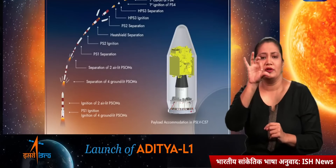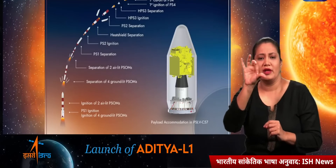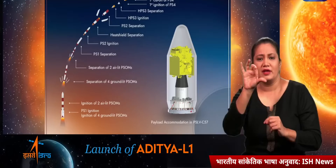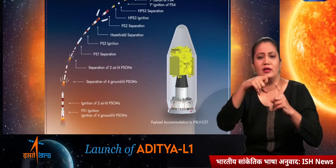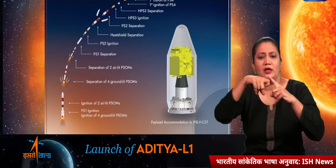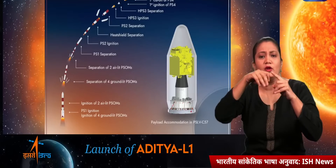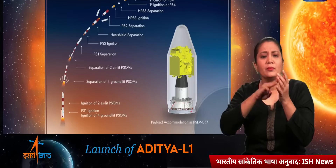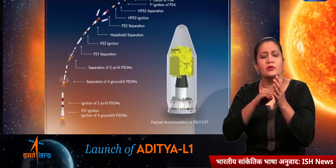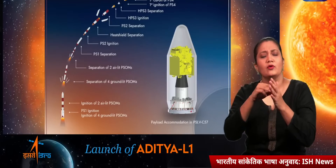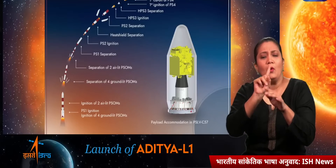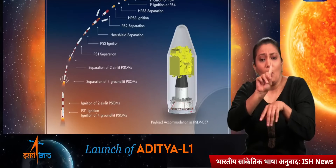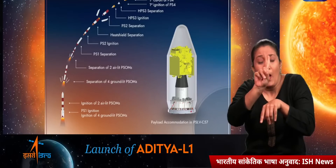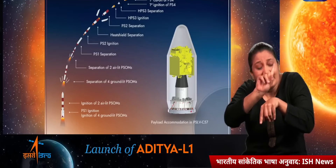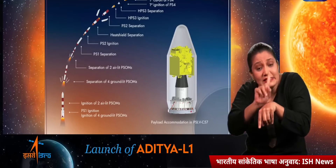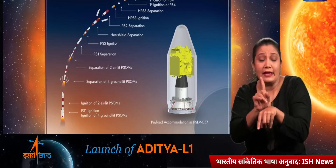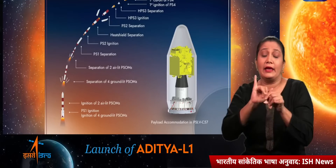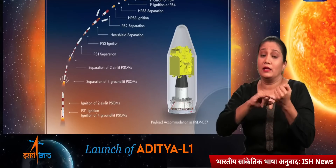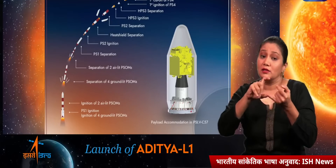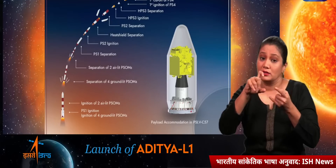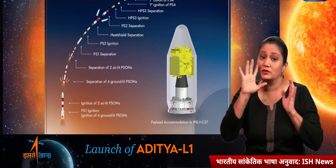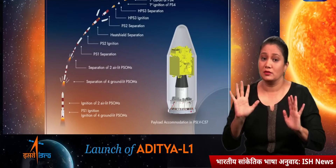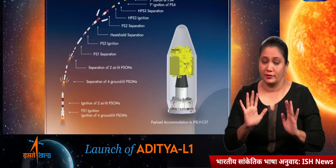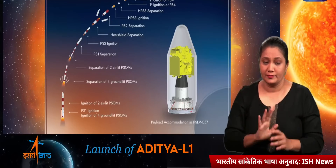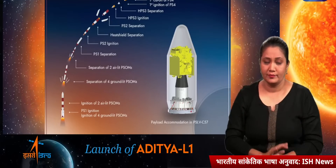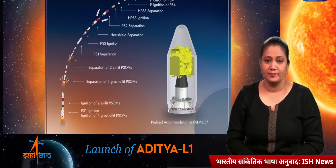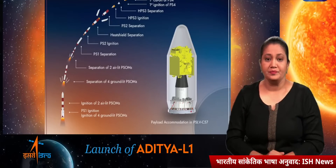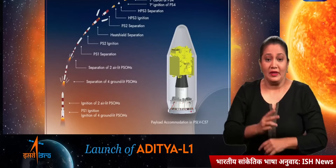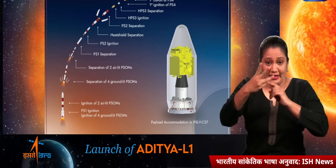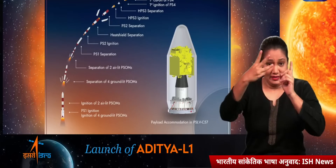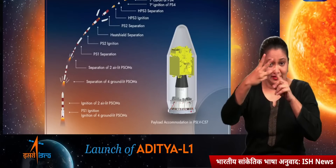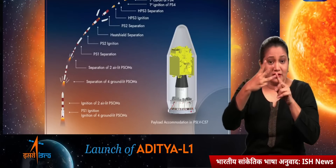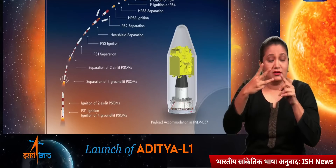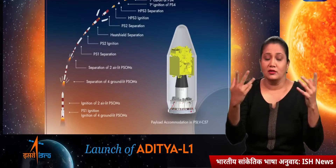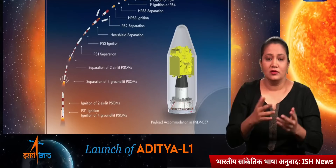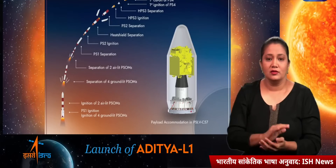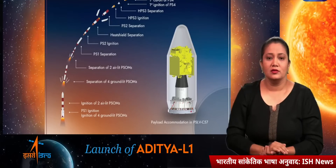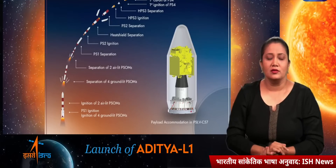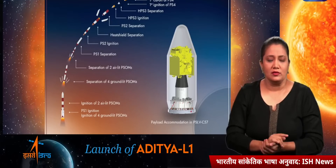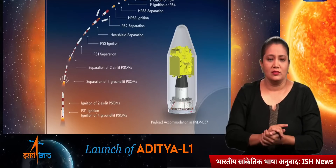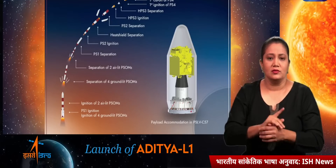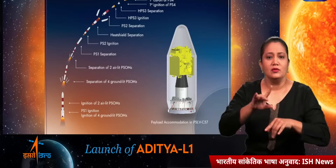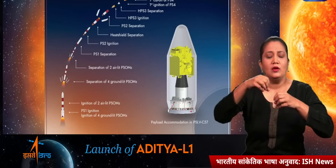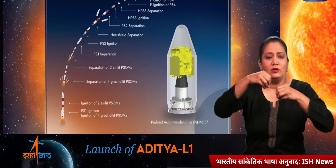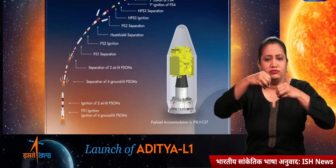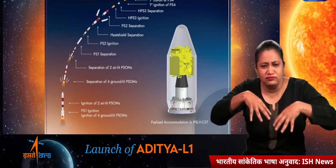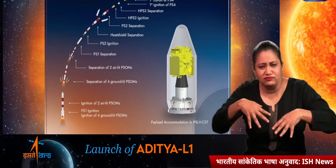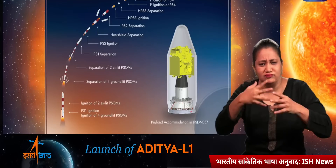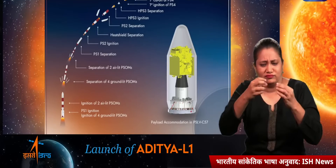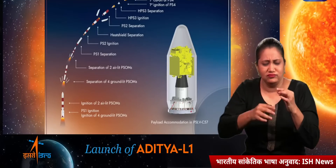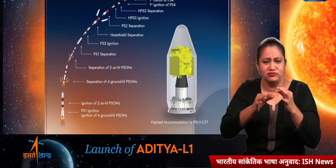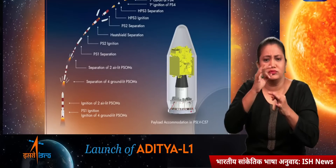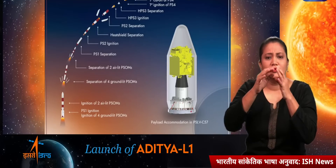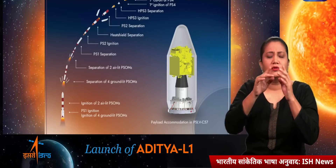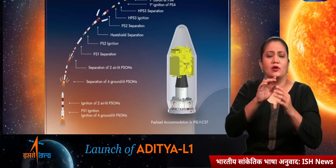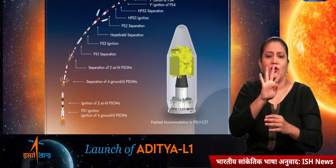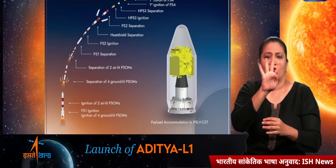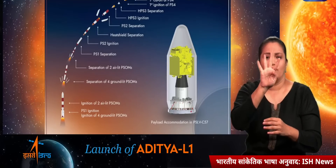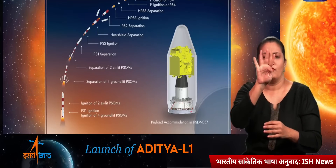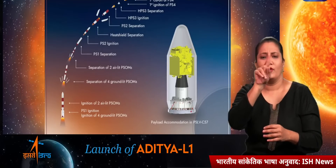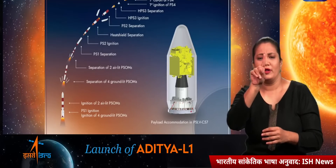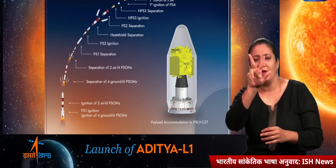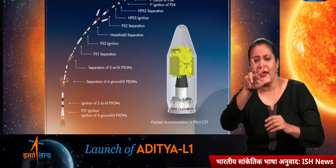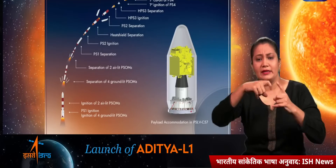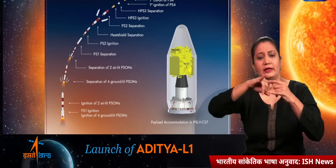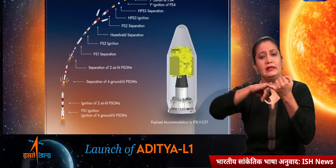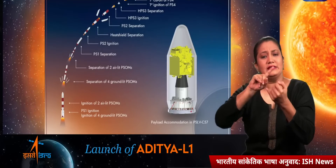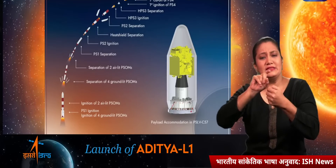kilometers per second. The third stage, PS3, ignites about a second later and burns for 118 seconds, during which time